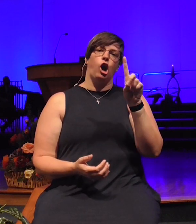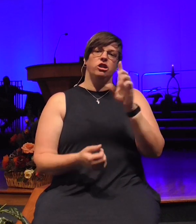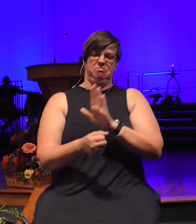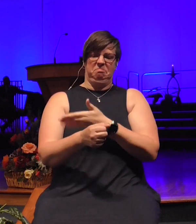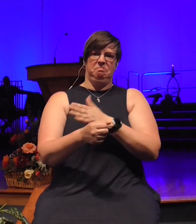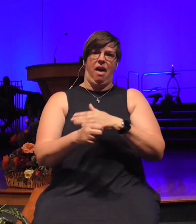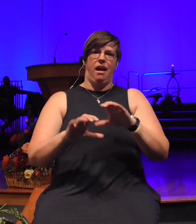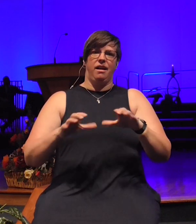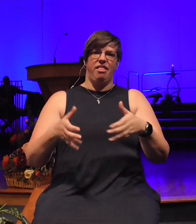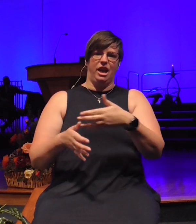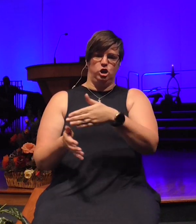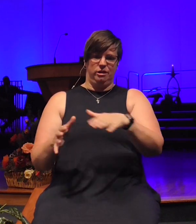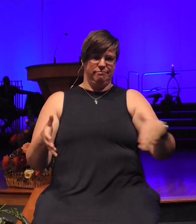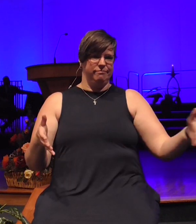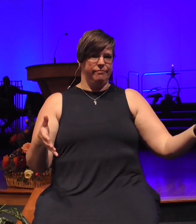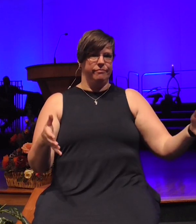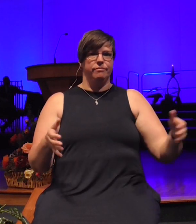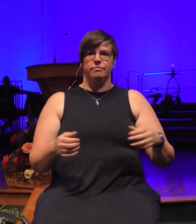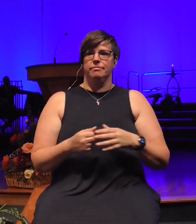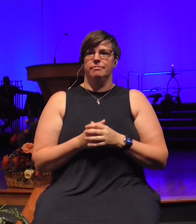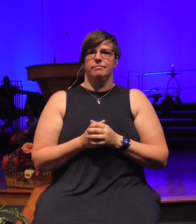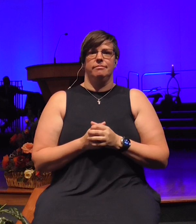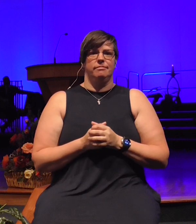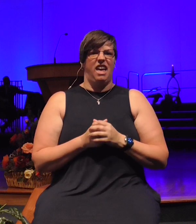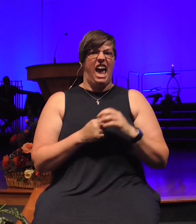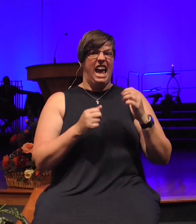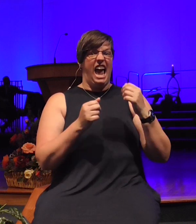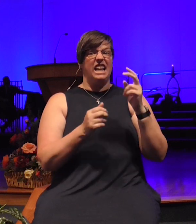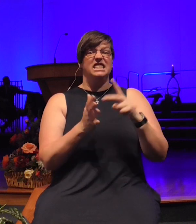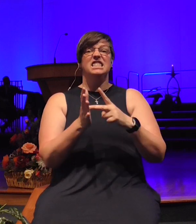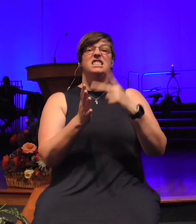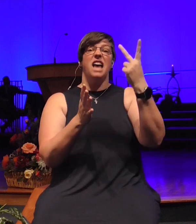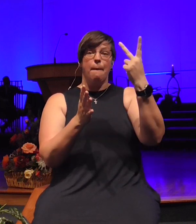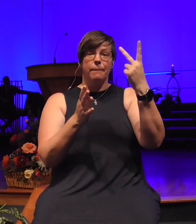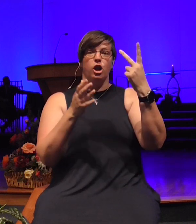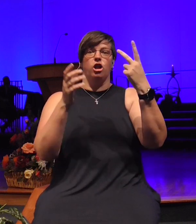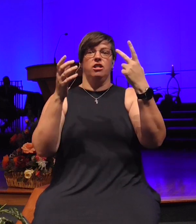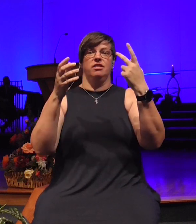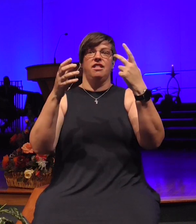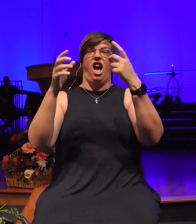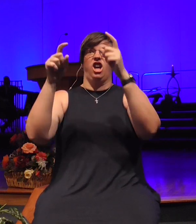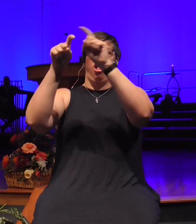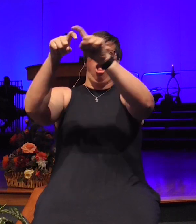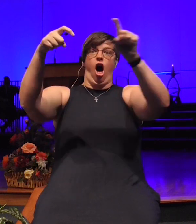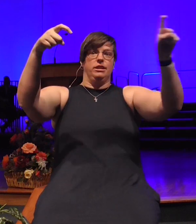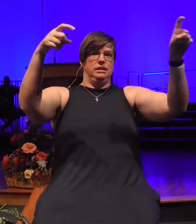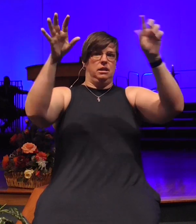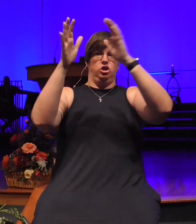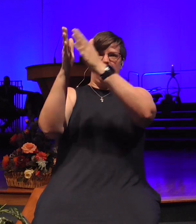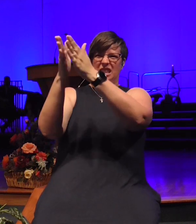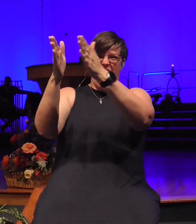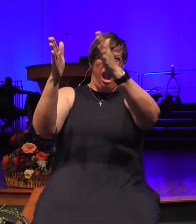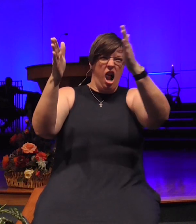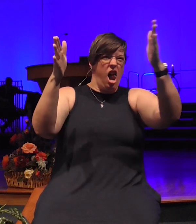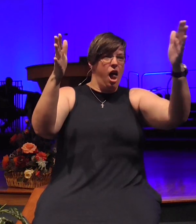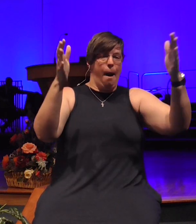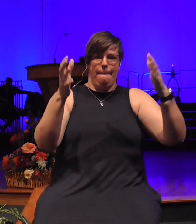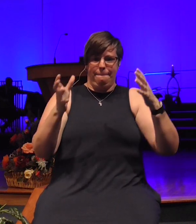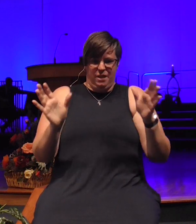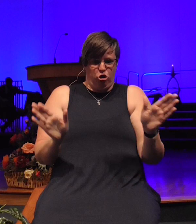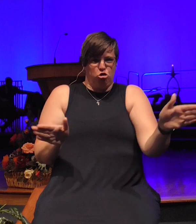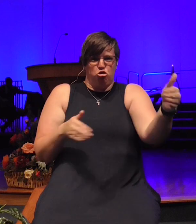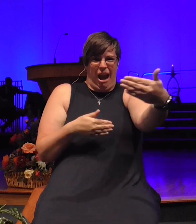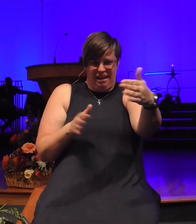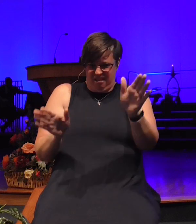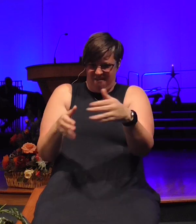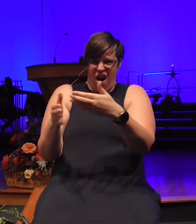A double closet, no clothes to be found, with milk crate after milk crate of album upon